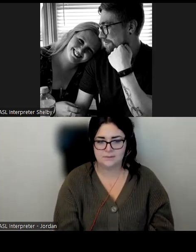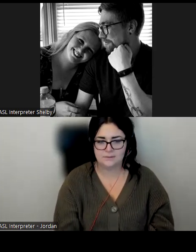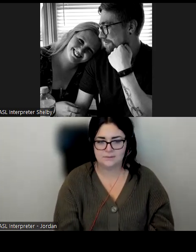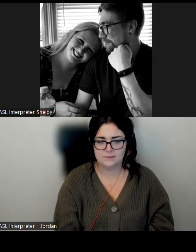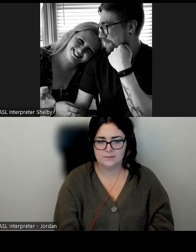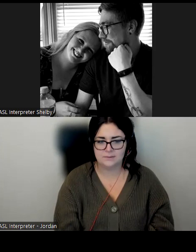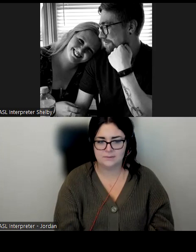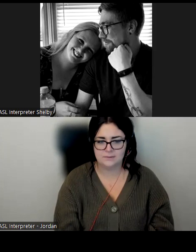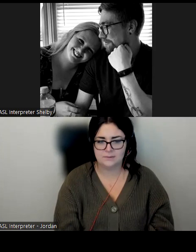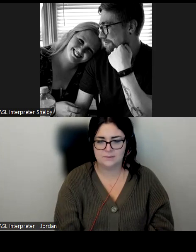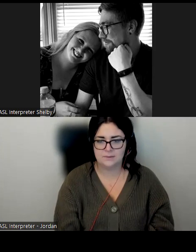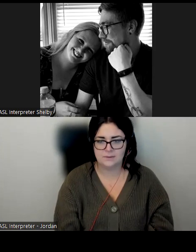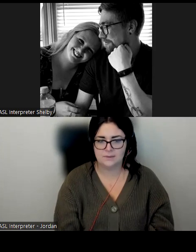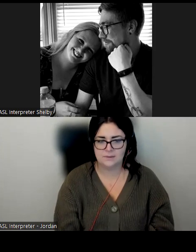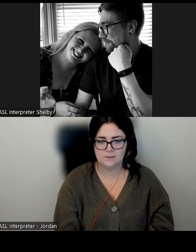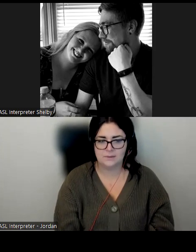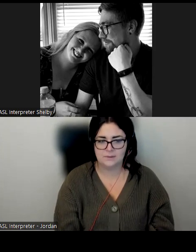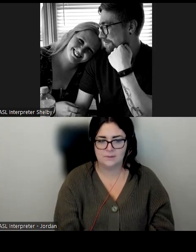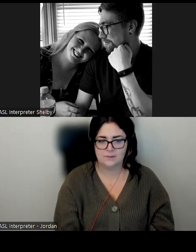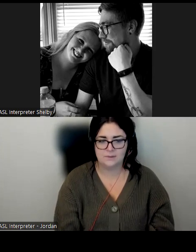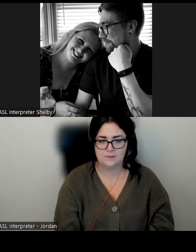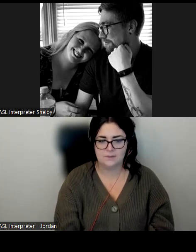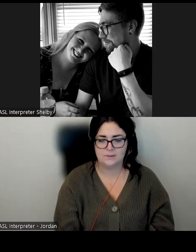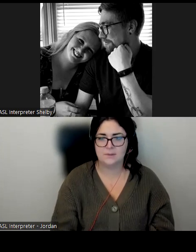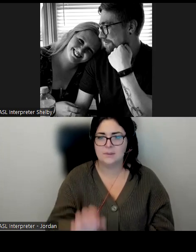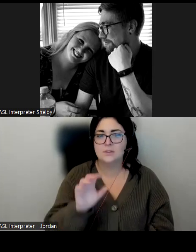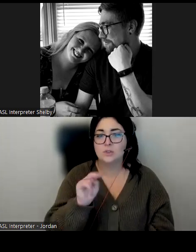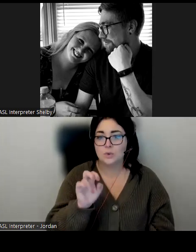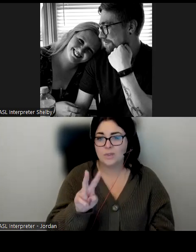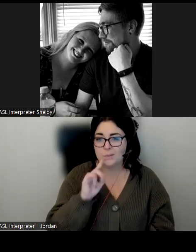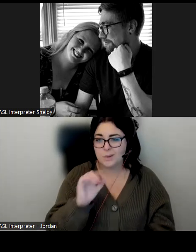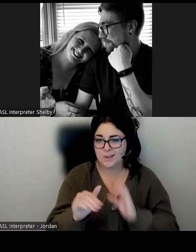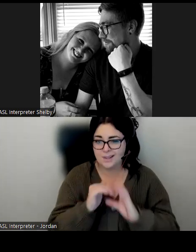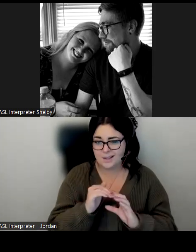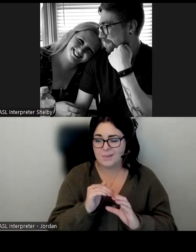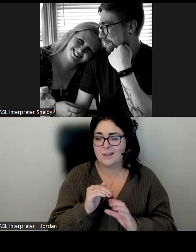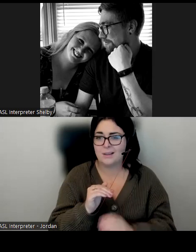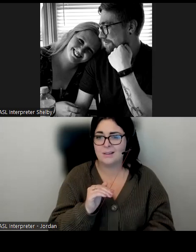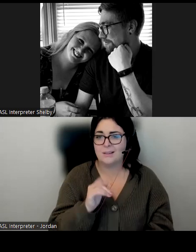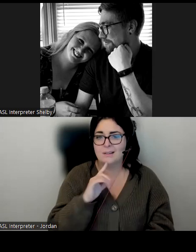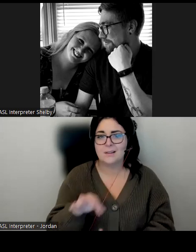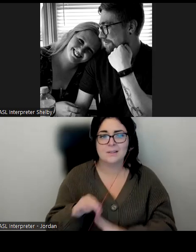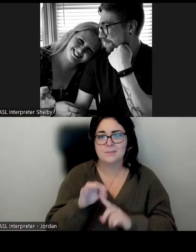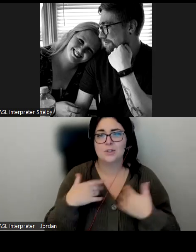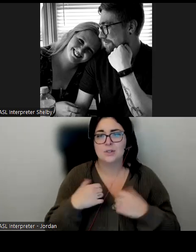starting in November. Yeah. And you can email me at